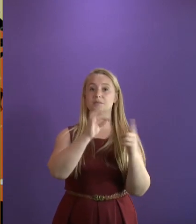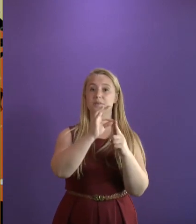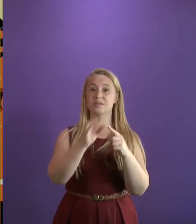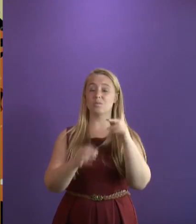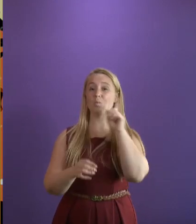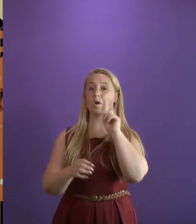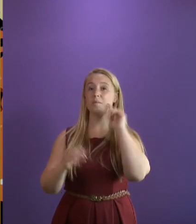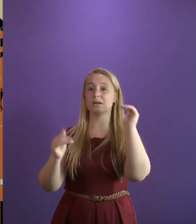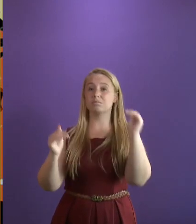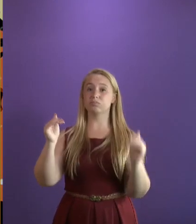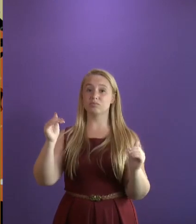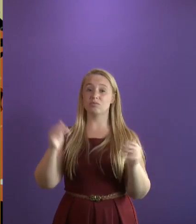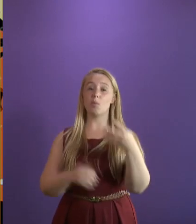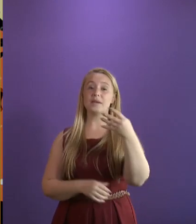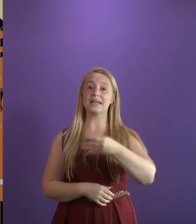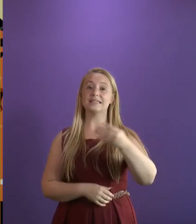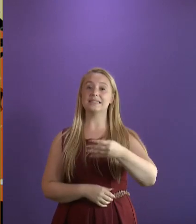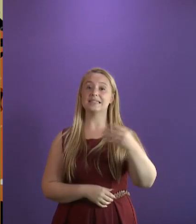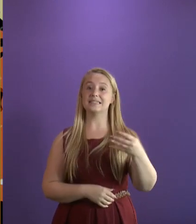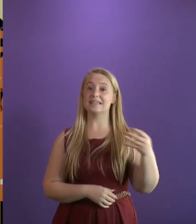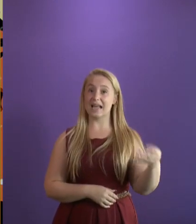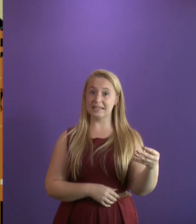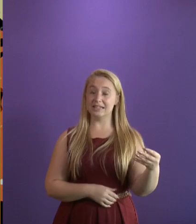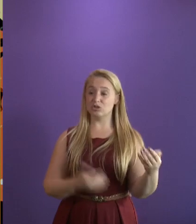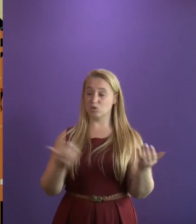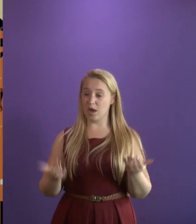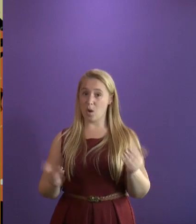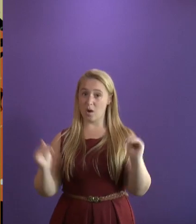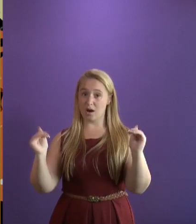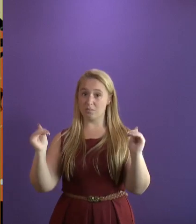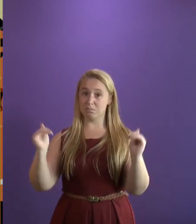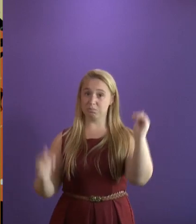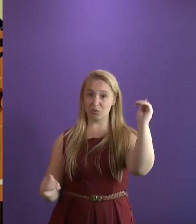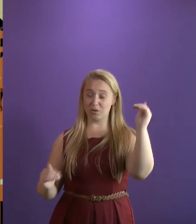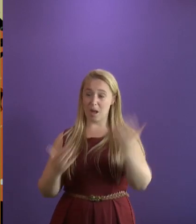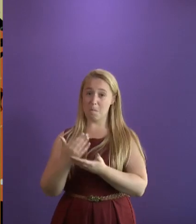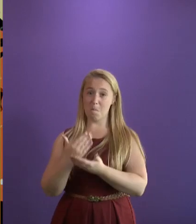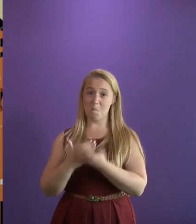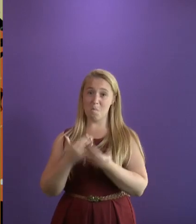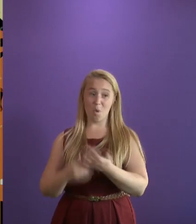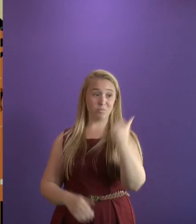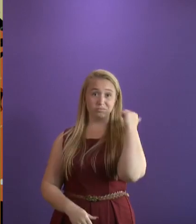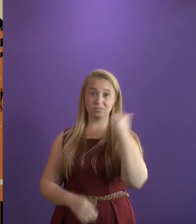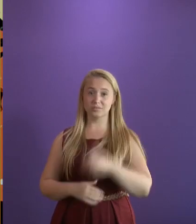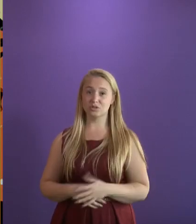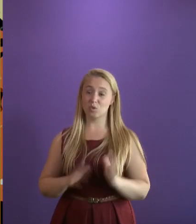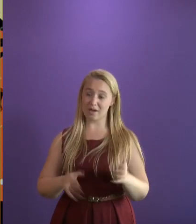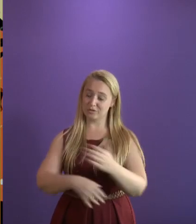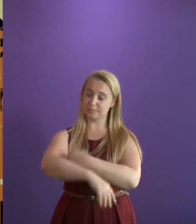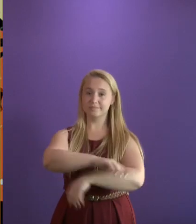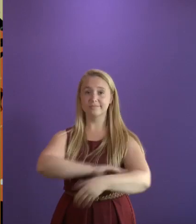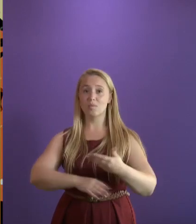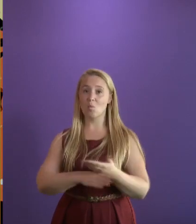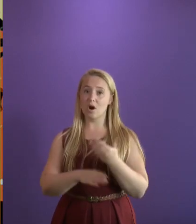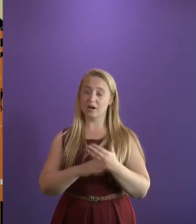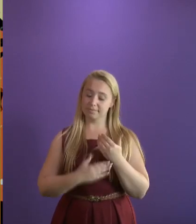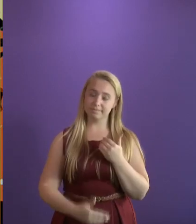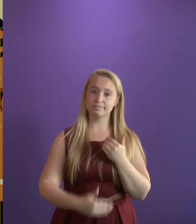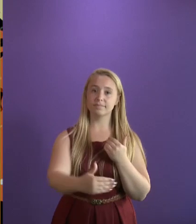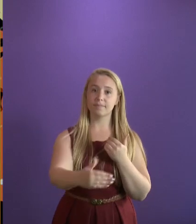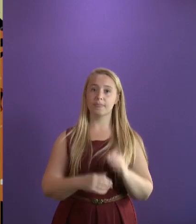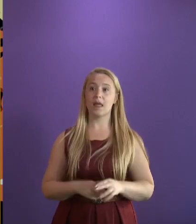place today than there was in 1999. So we've got work to do. You've all got work to do. We all have work to do. And internationally, the